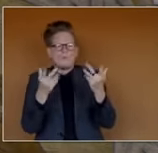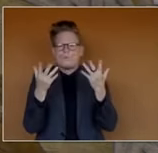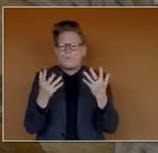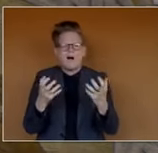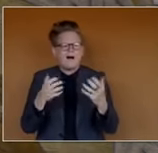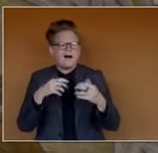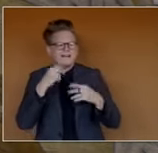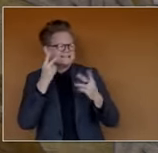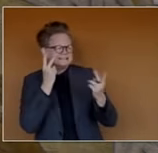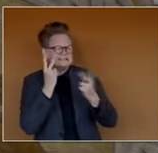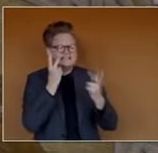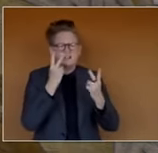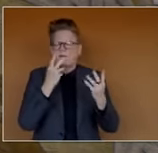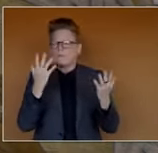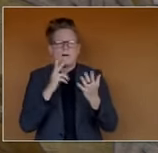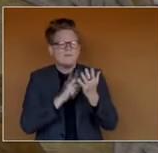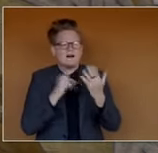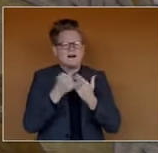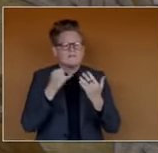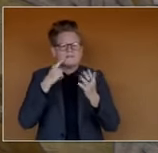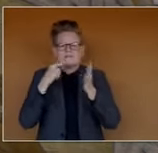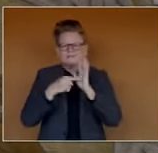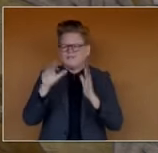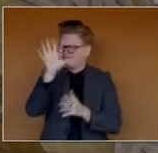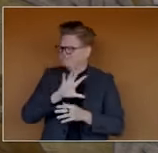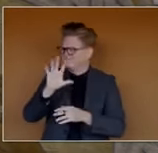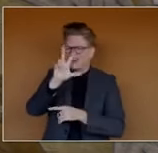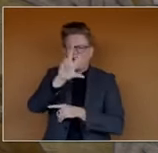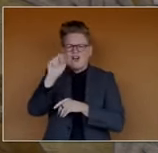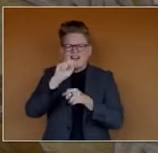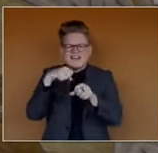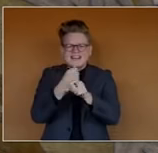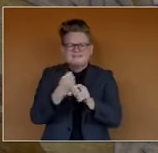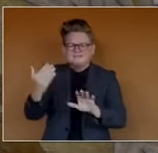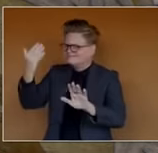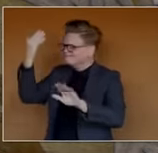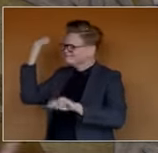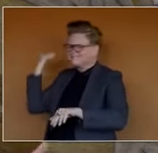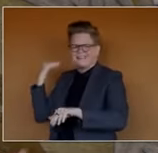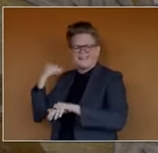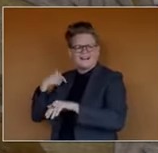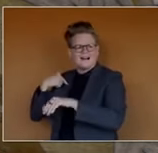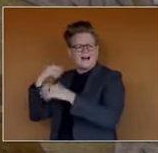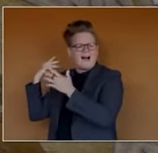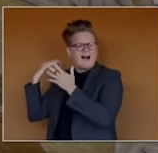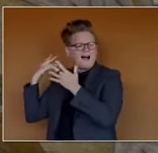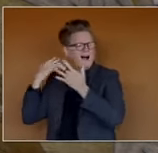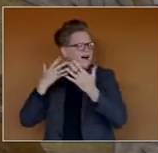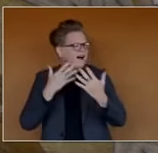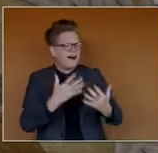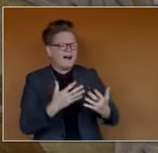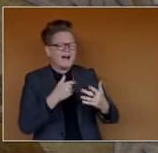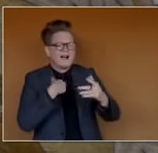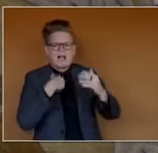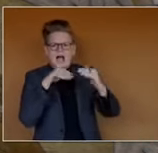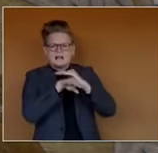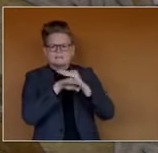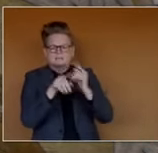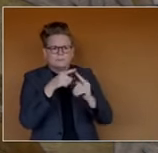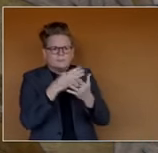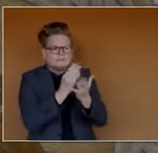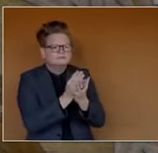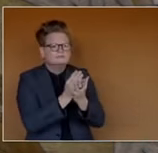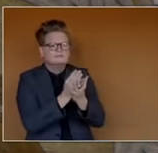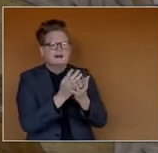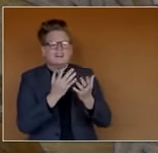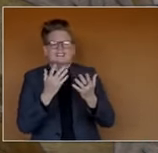over 30 years ago, that transit village, the access to the BART station, see those become a reality because of this amazing organization. I just want to commend Chris